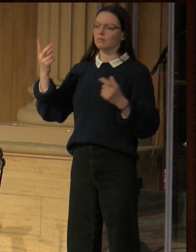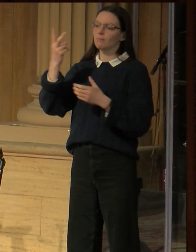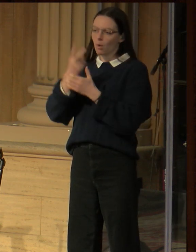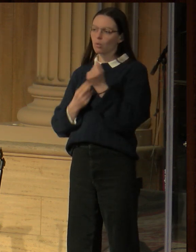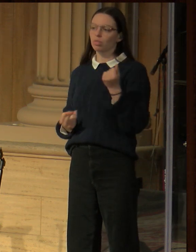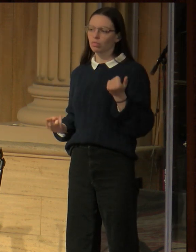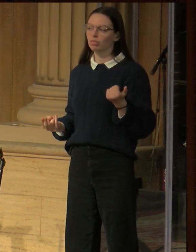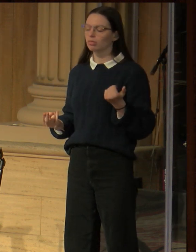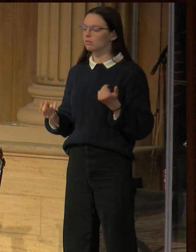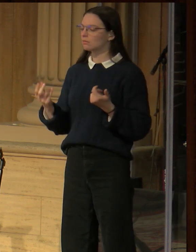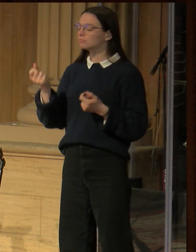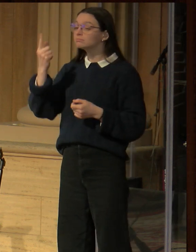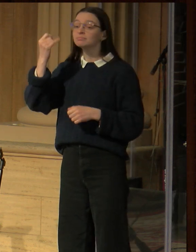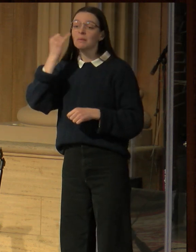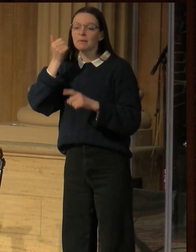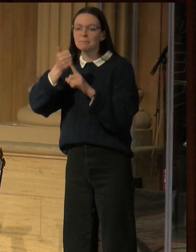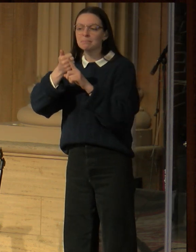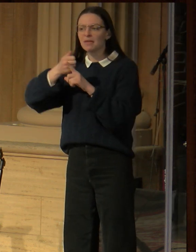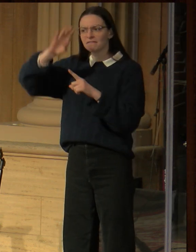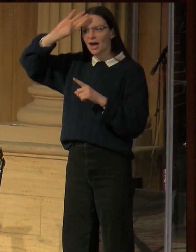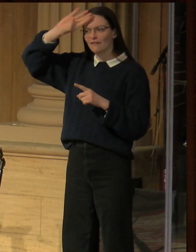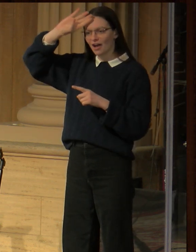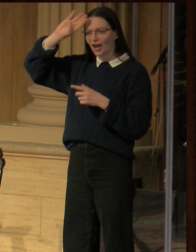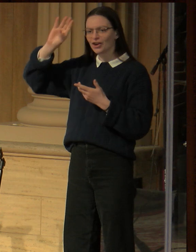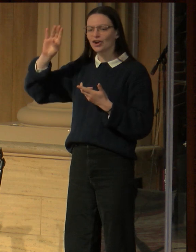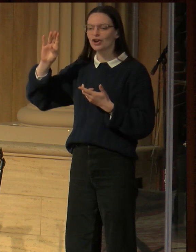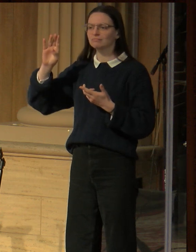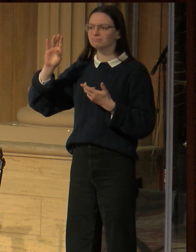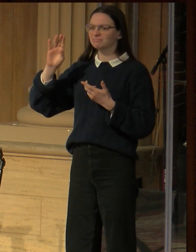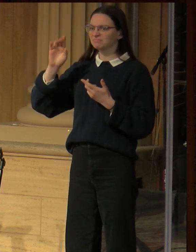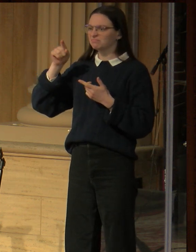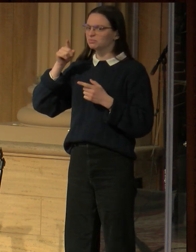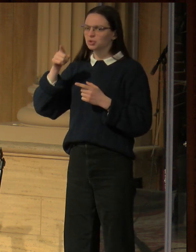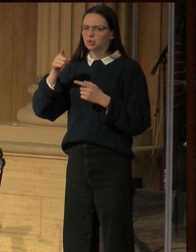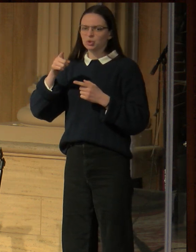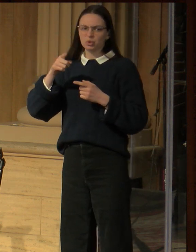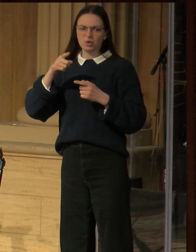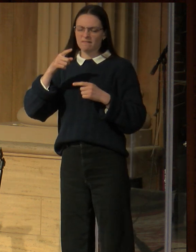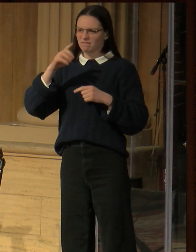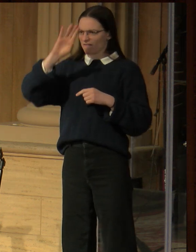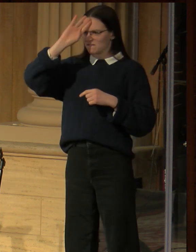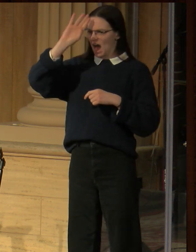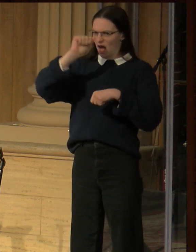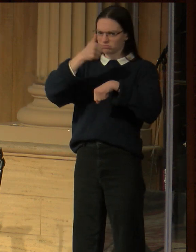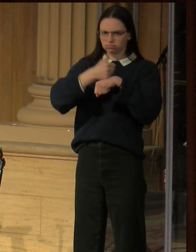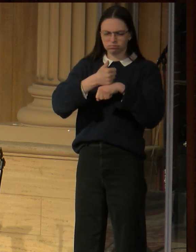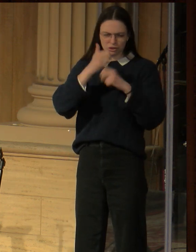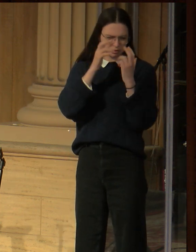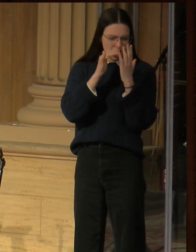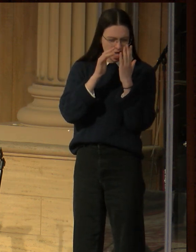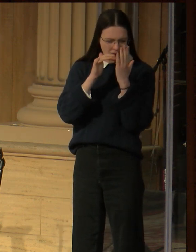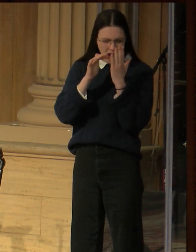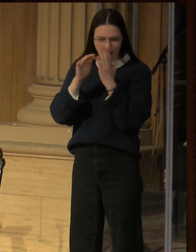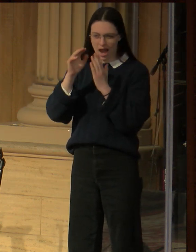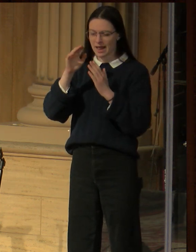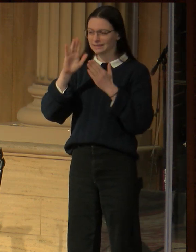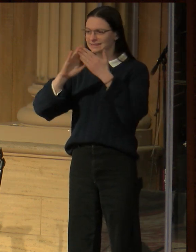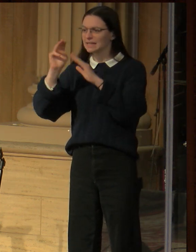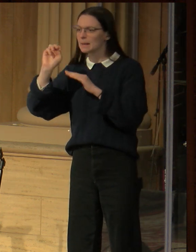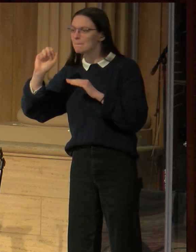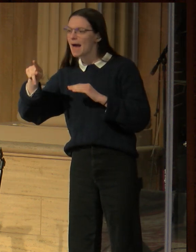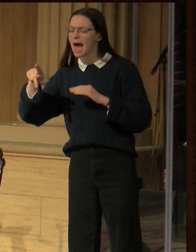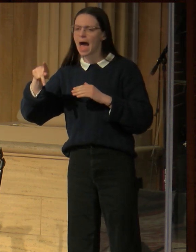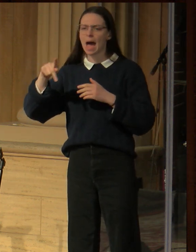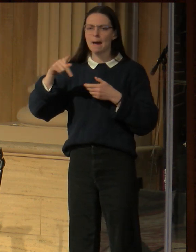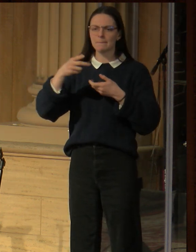I mean, imagine that you're a firefighter and you spend all of your time in the fire hall studying. You're studying maps of the city, you're studying hose